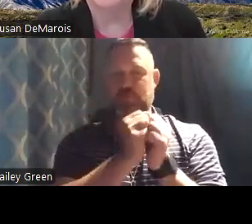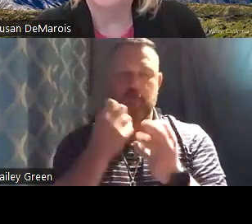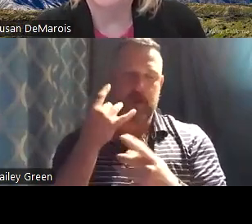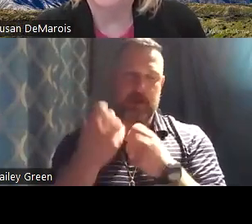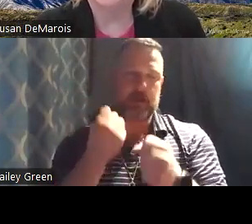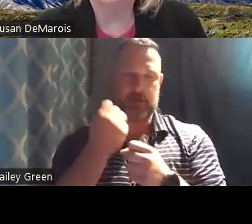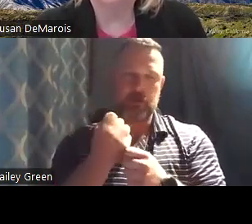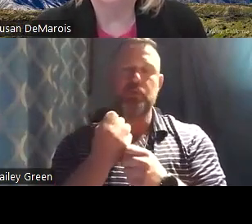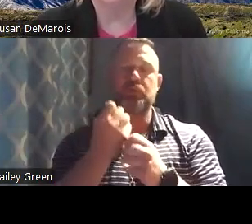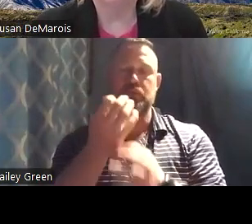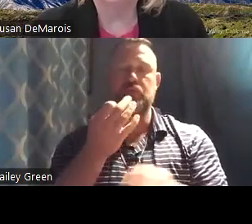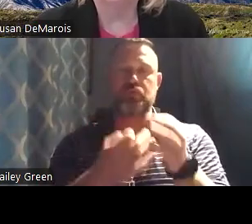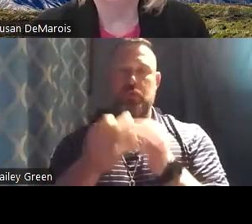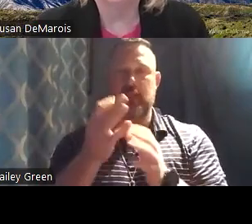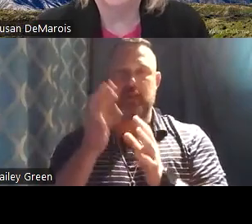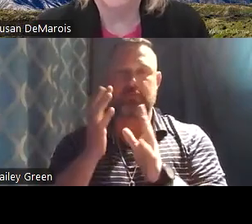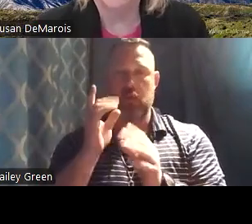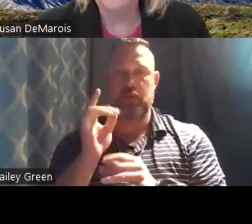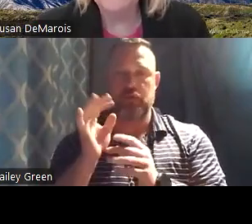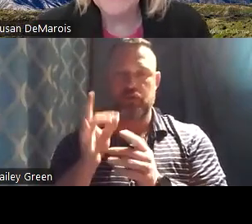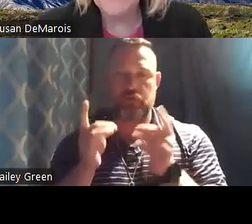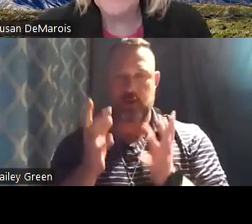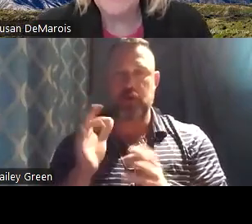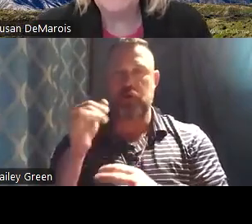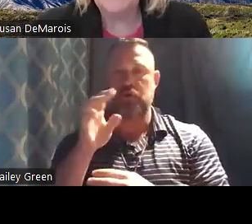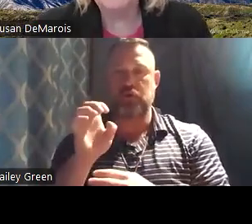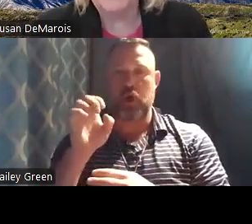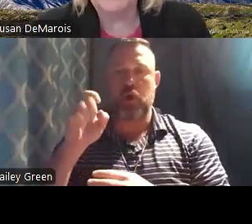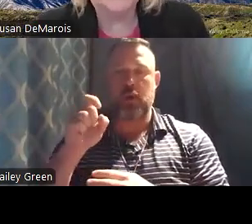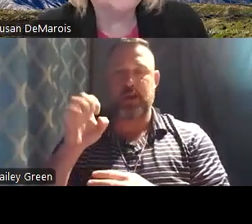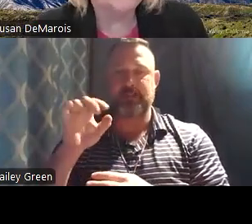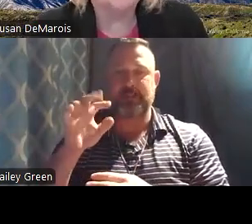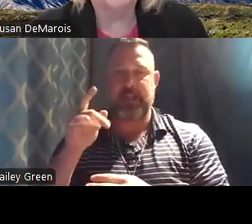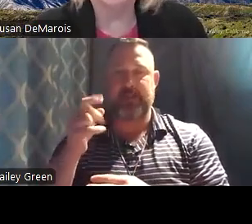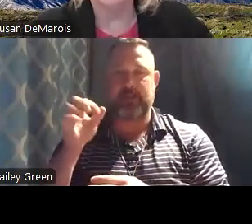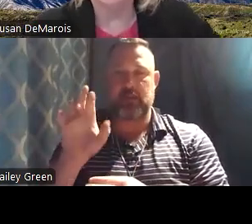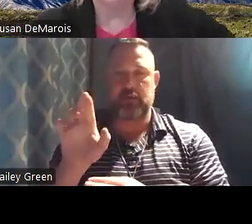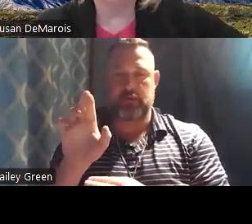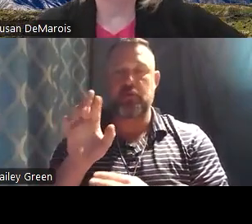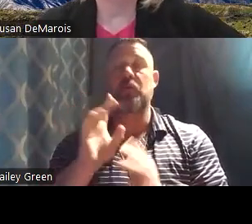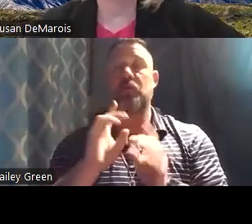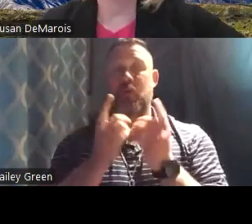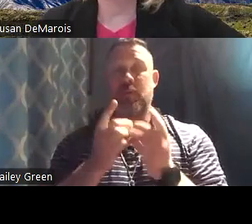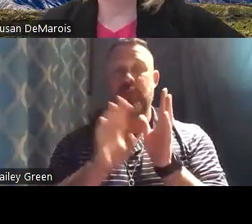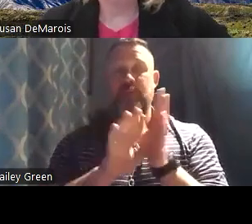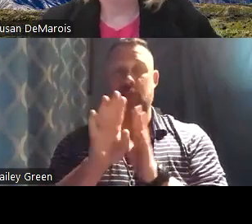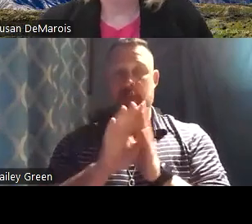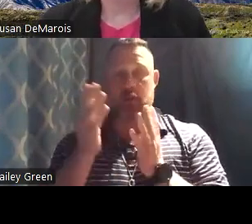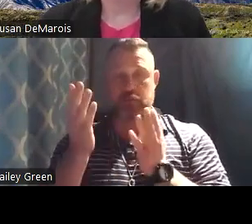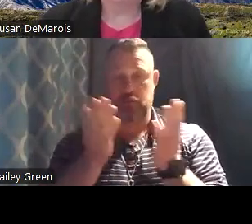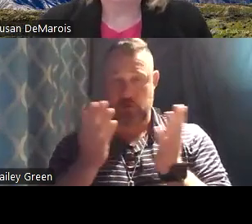She replaces former director Joe Xavier. Our Department of Developmental Services also has a